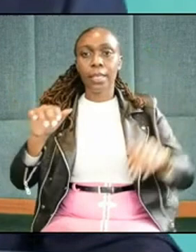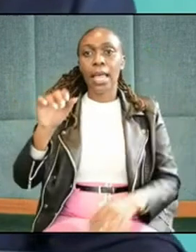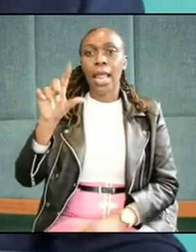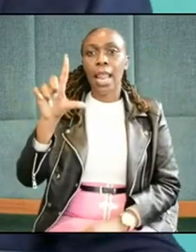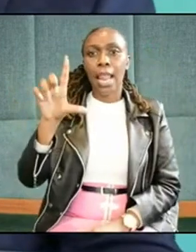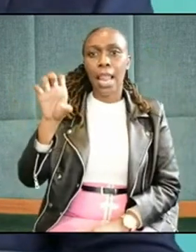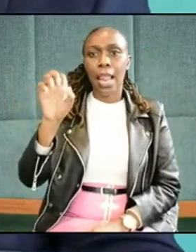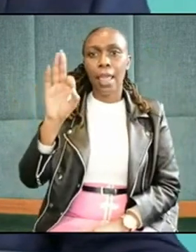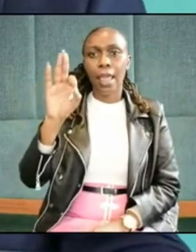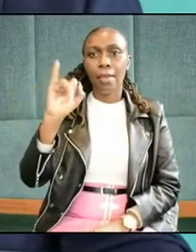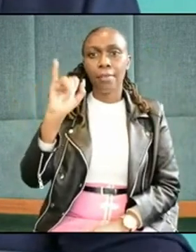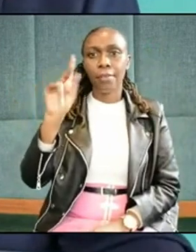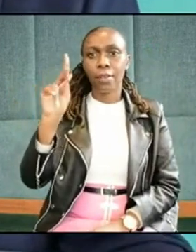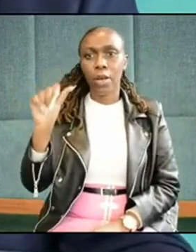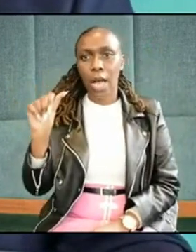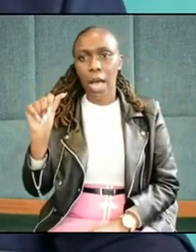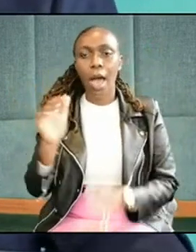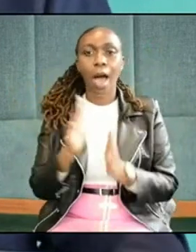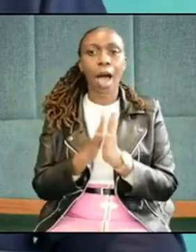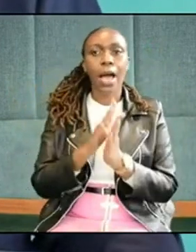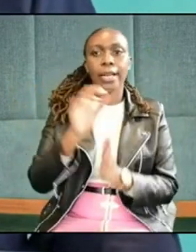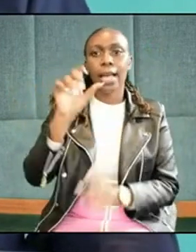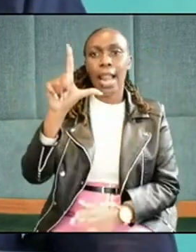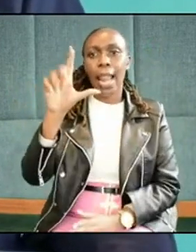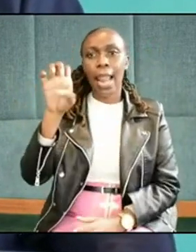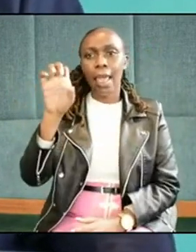Lefika and Lefilwe.